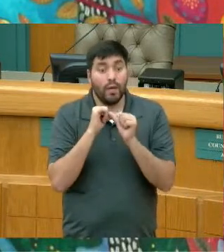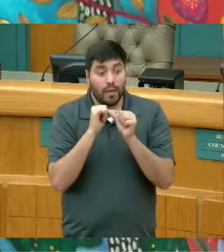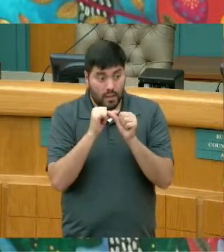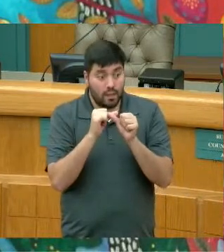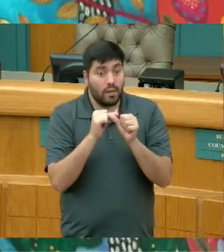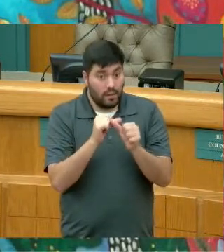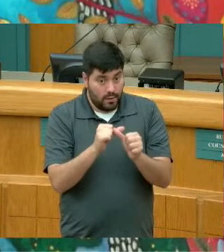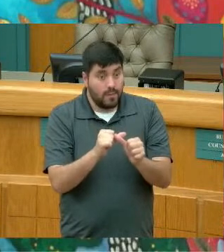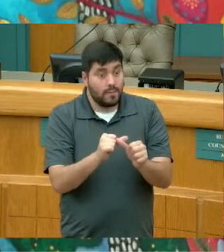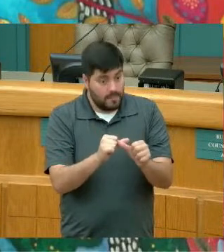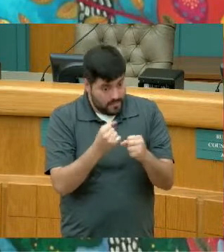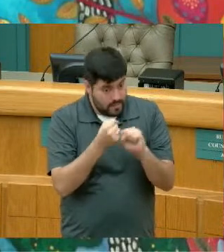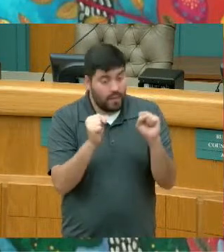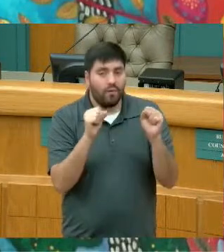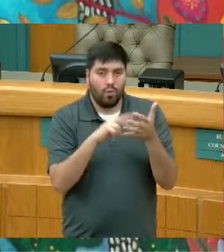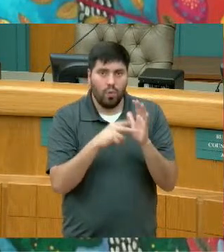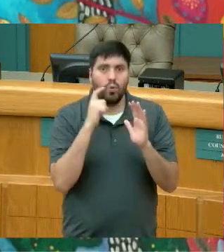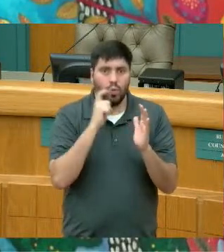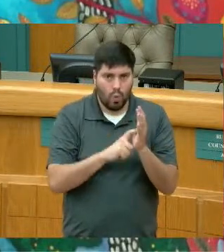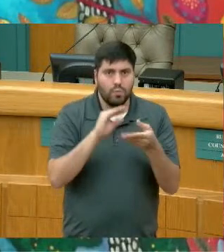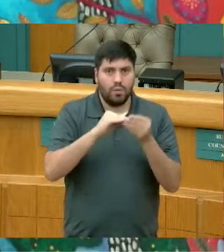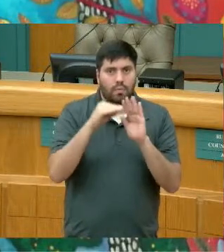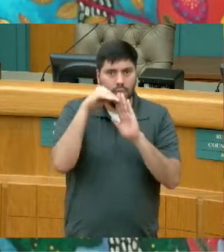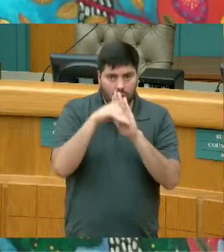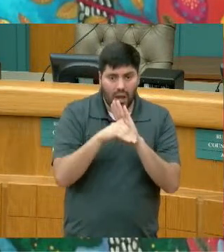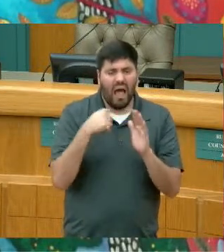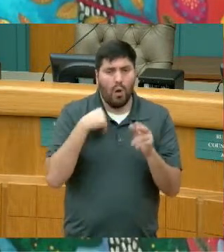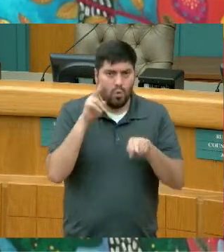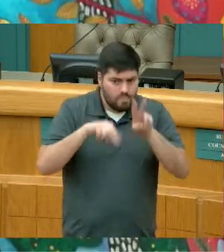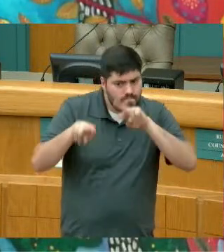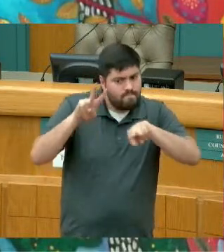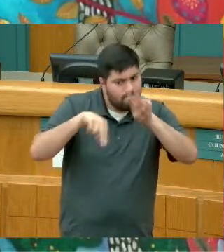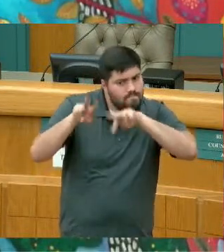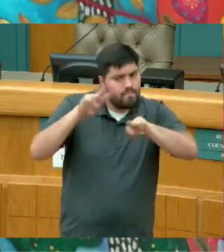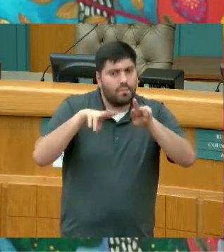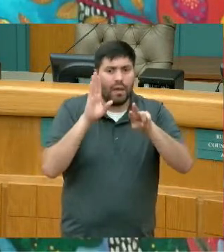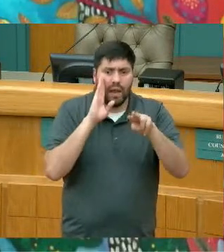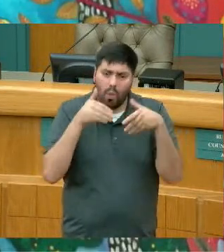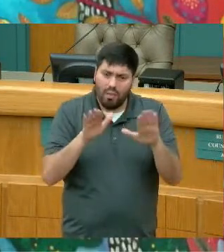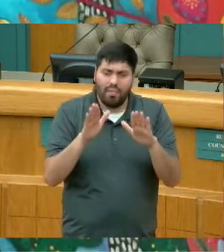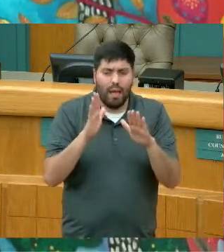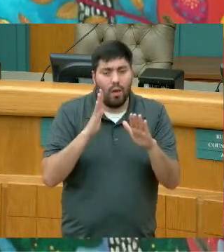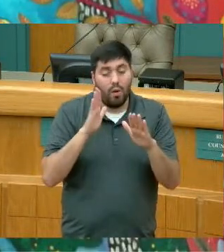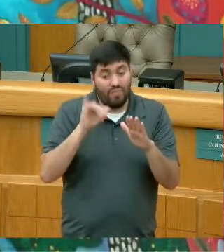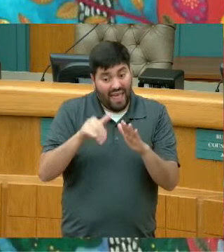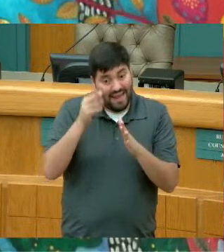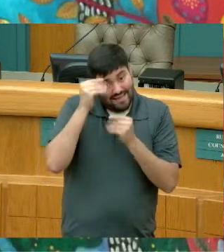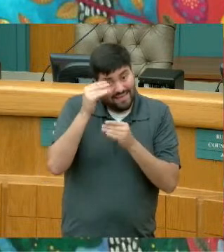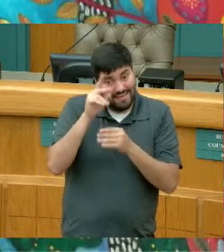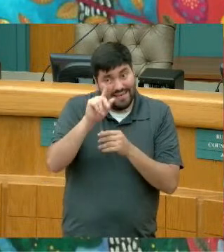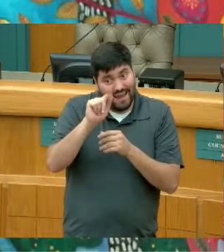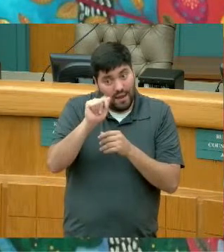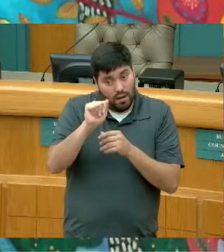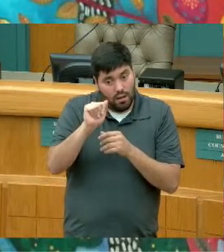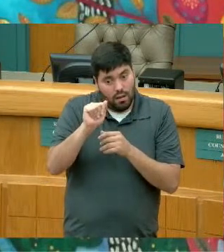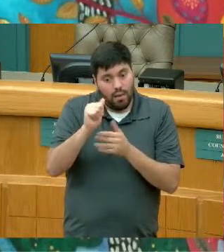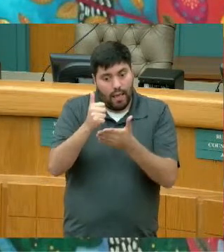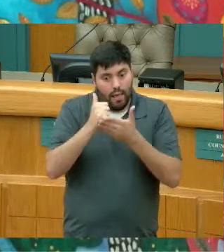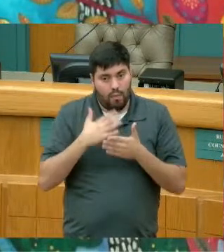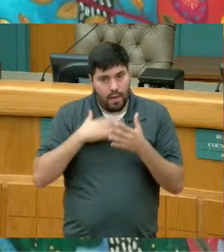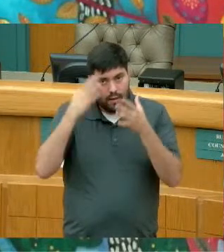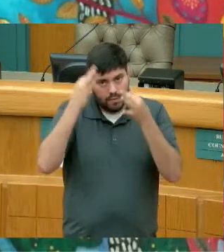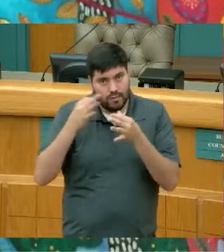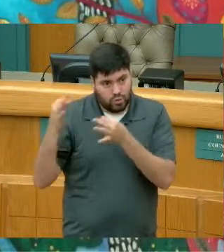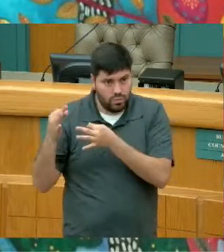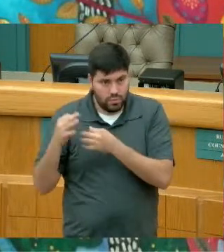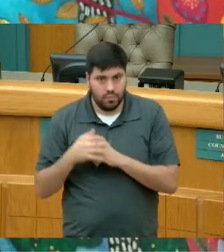see these numbers drop. And I'm going to continue to monitor them, and I'm going to let data drive my decisions.